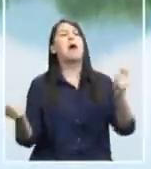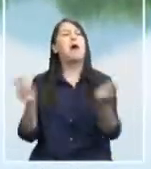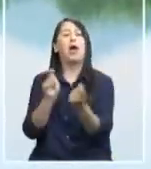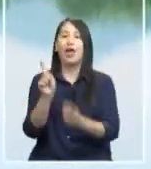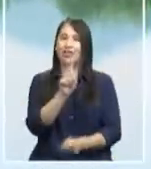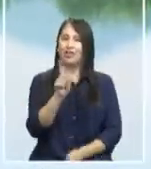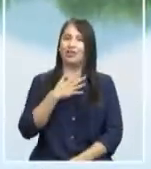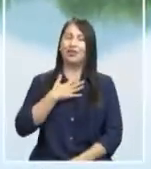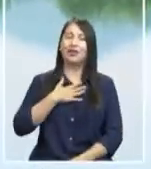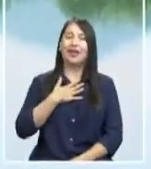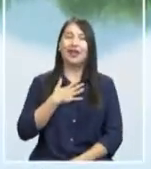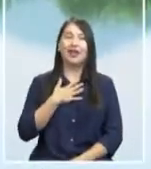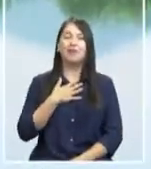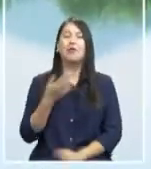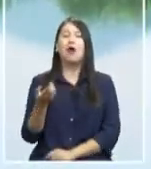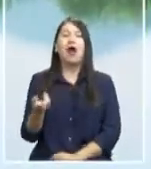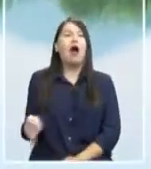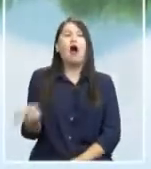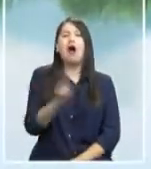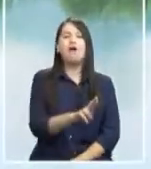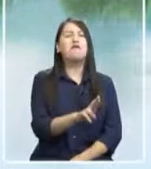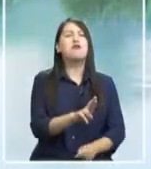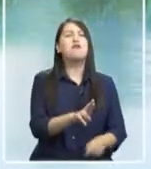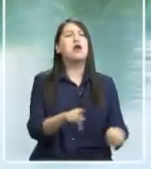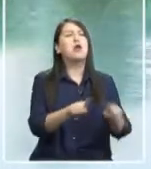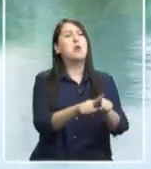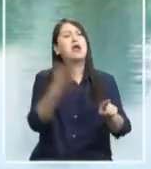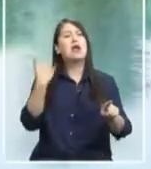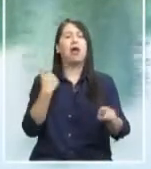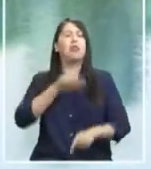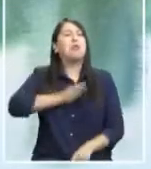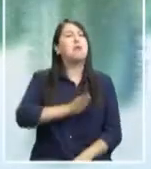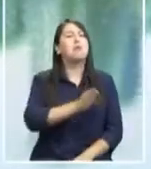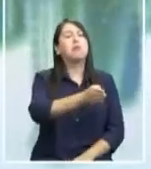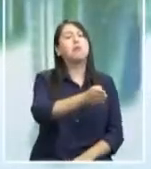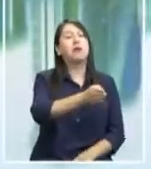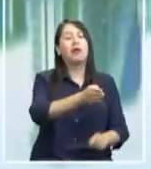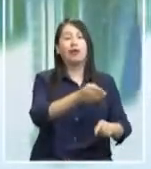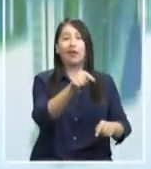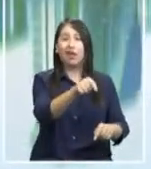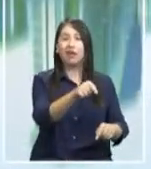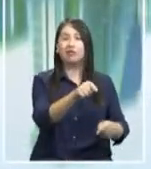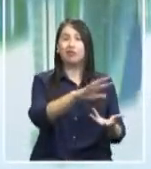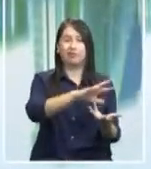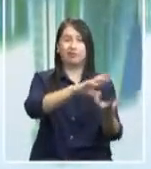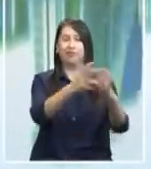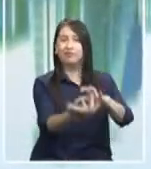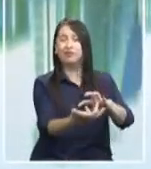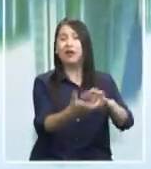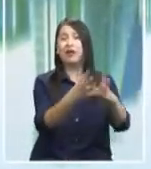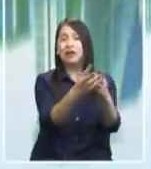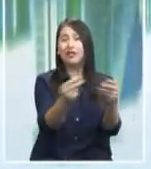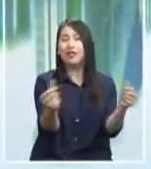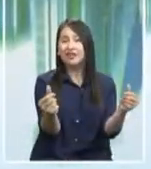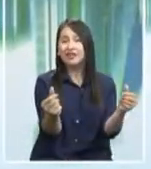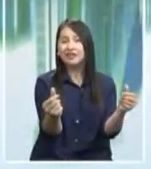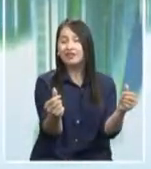to the direction of disaster and extinction. We don't want